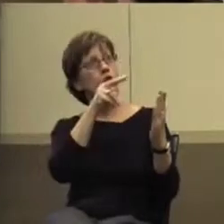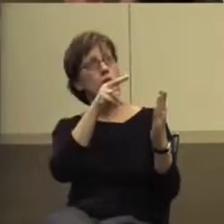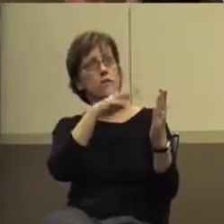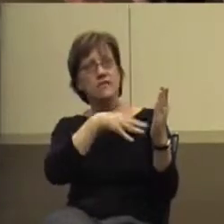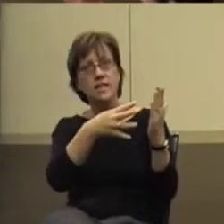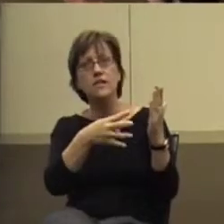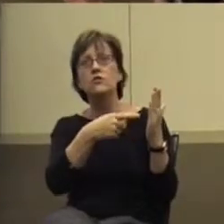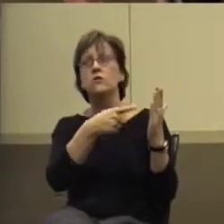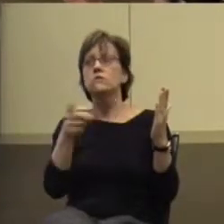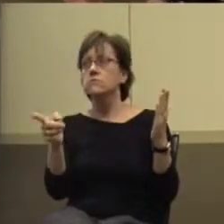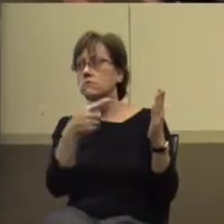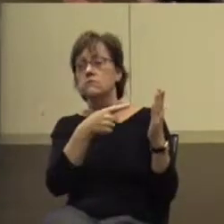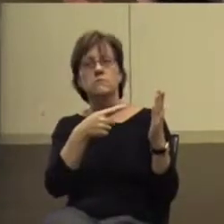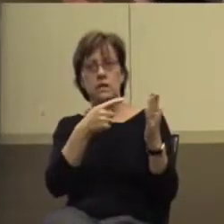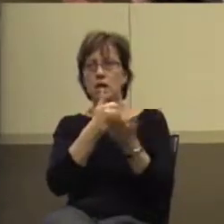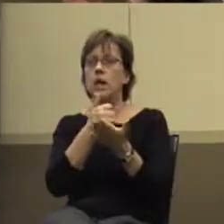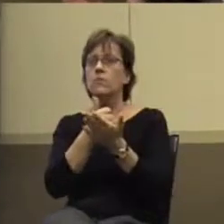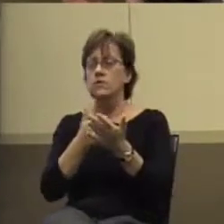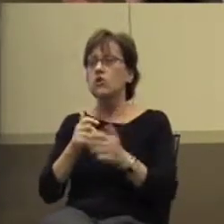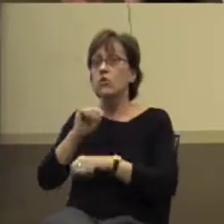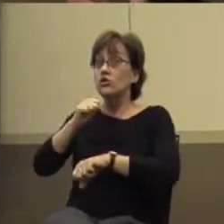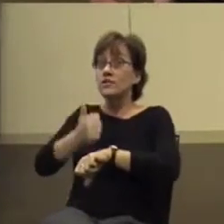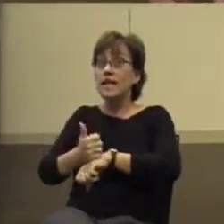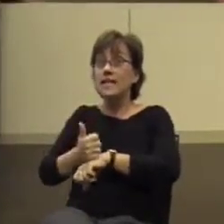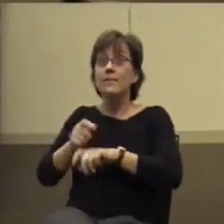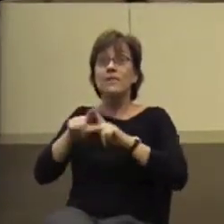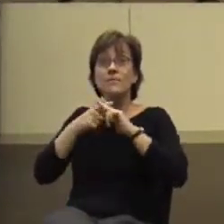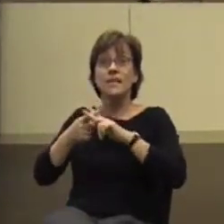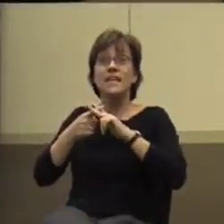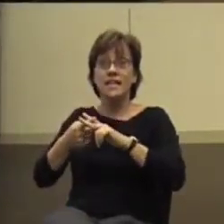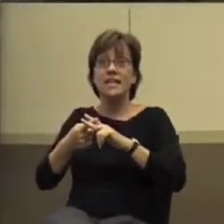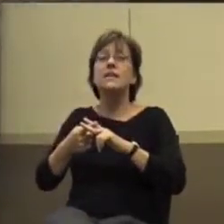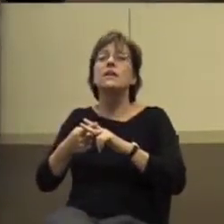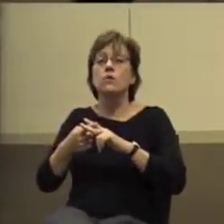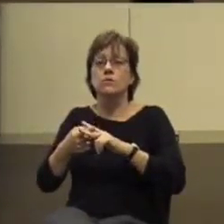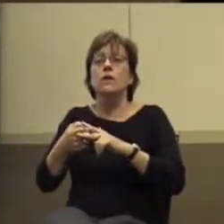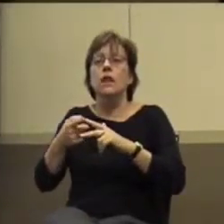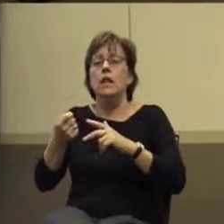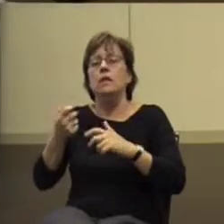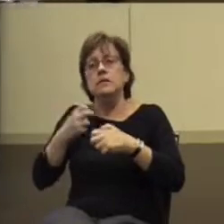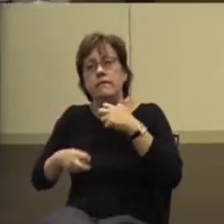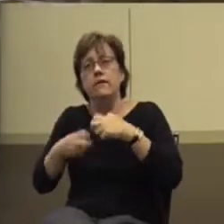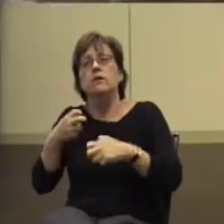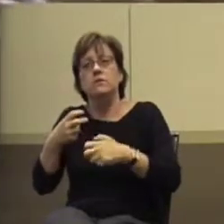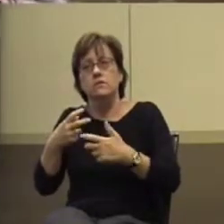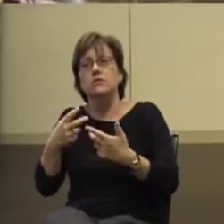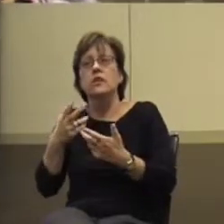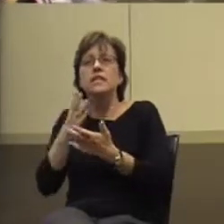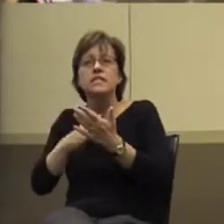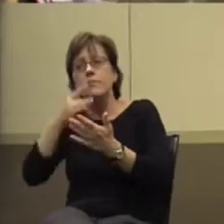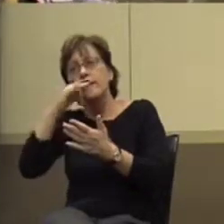loading, but it really does help. So setting up an overall classroom-wide system, whereas even though they all may not